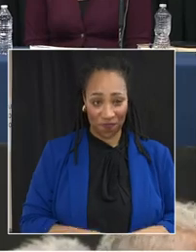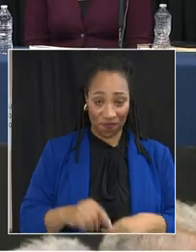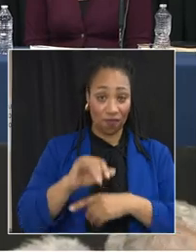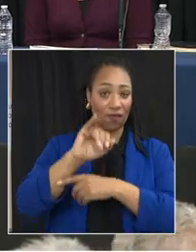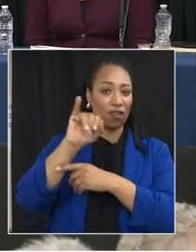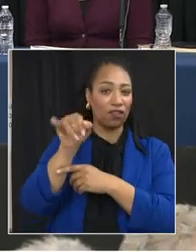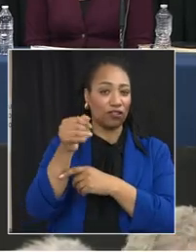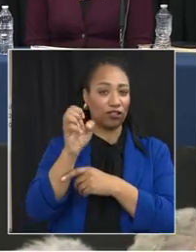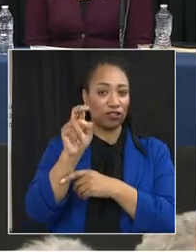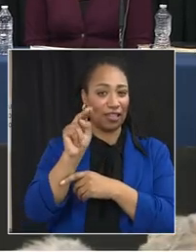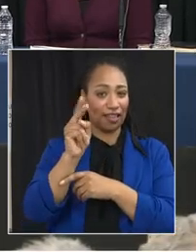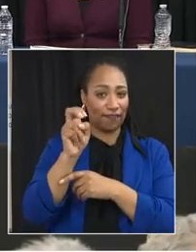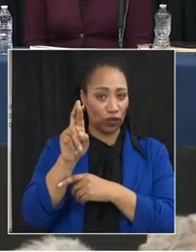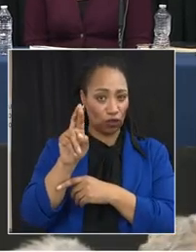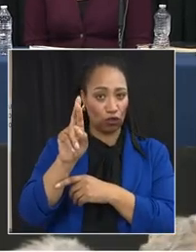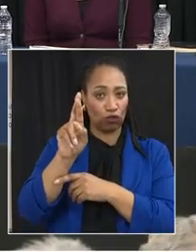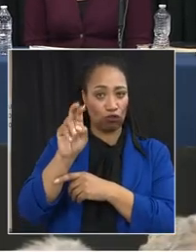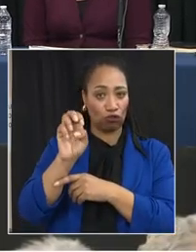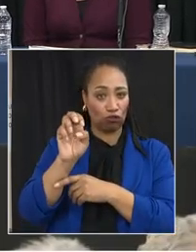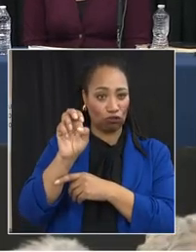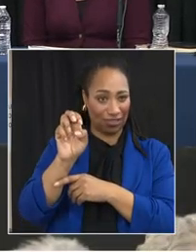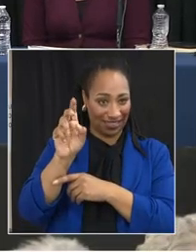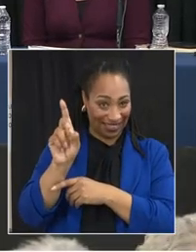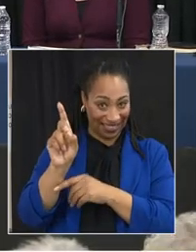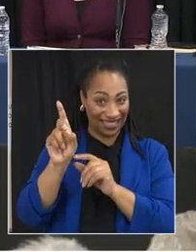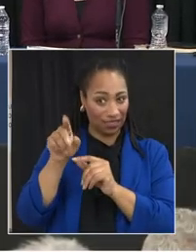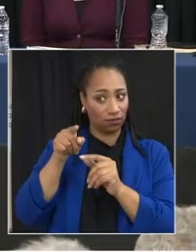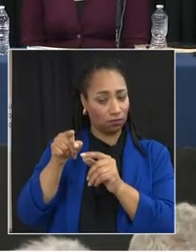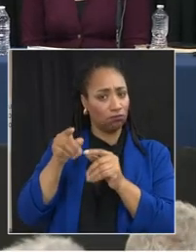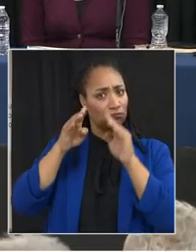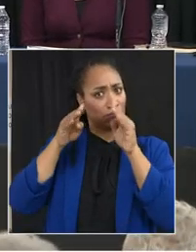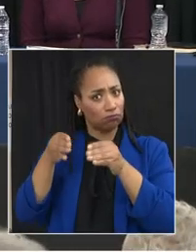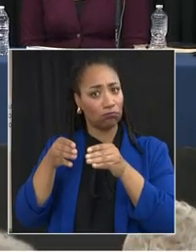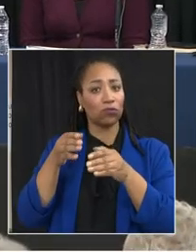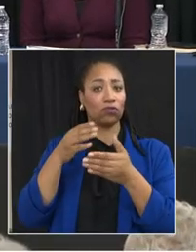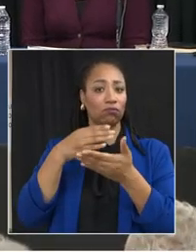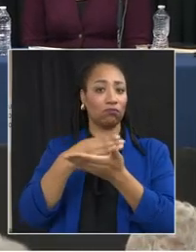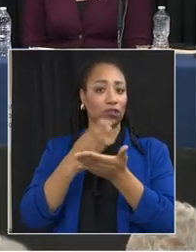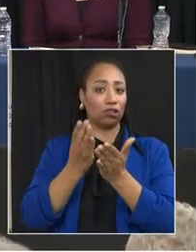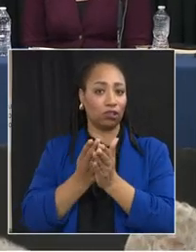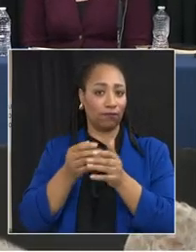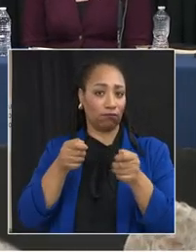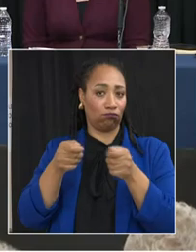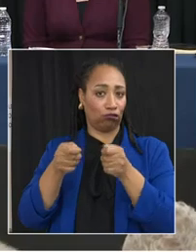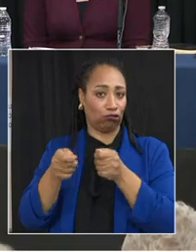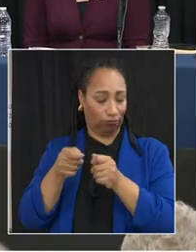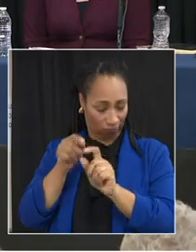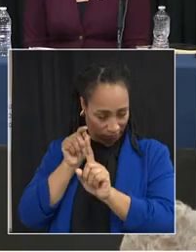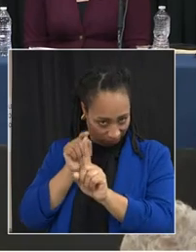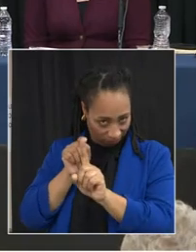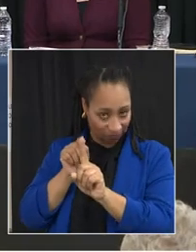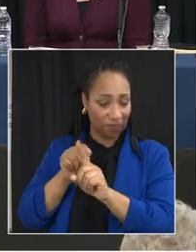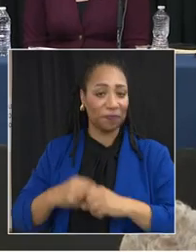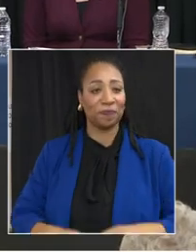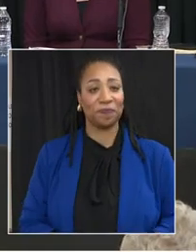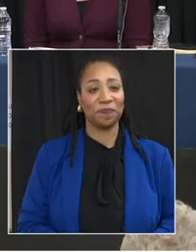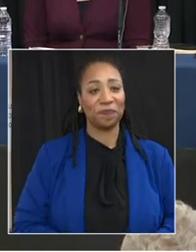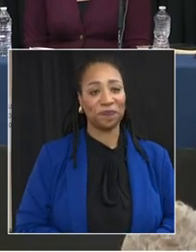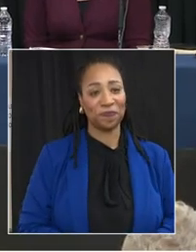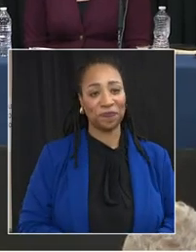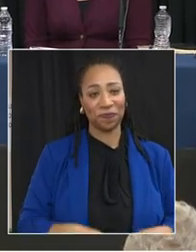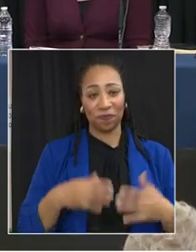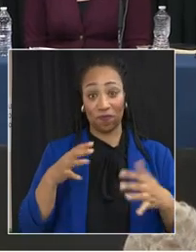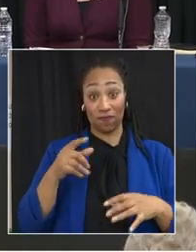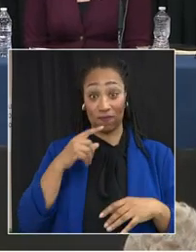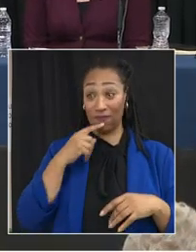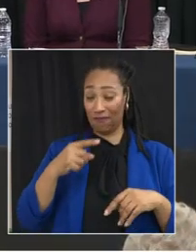our series of budget engagement forums first with you in a senior town hall. I am pleased that I think we